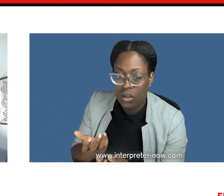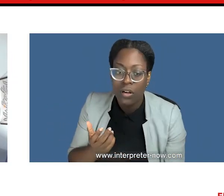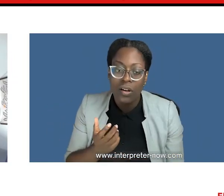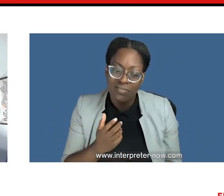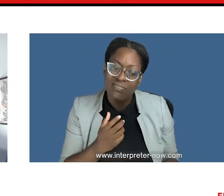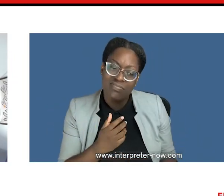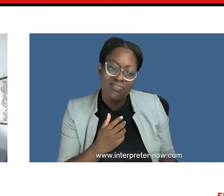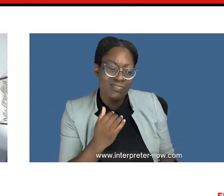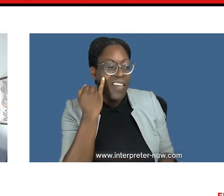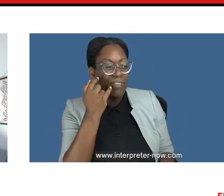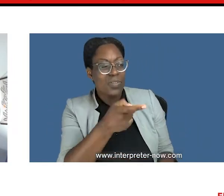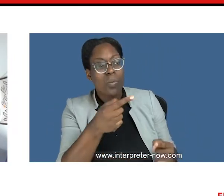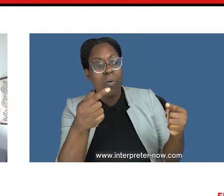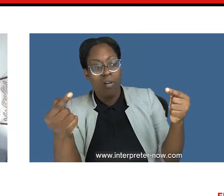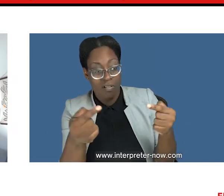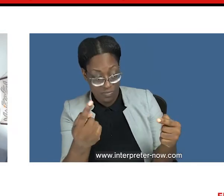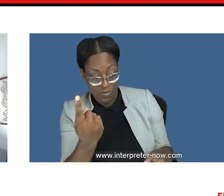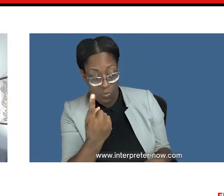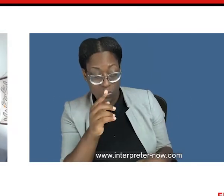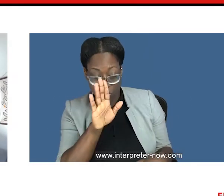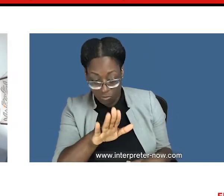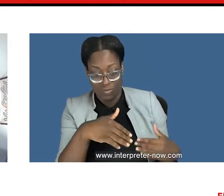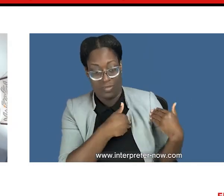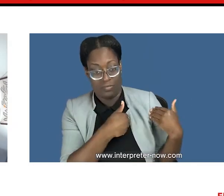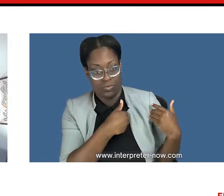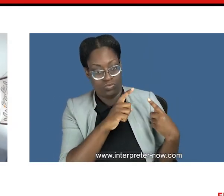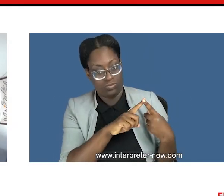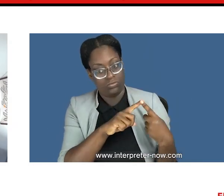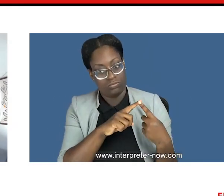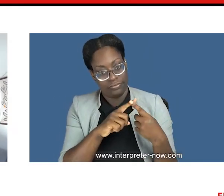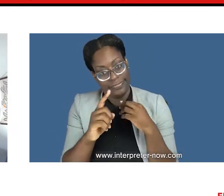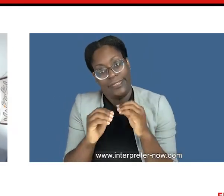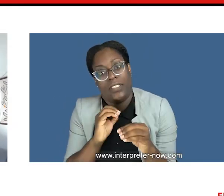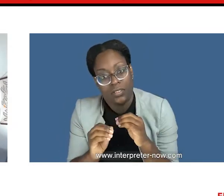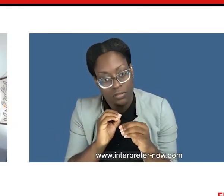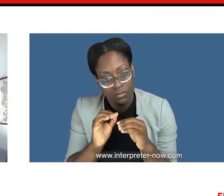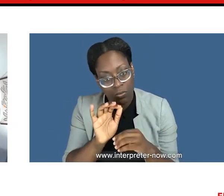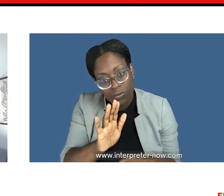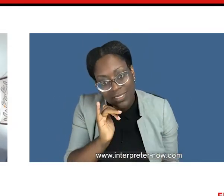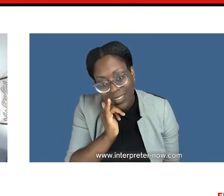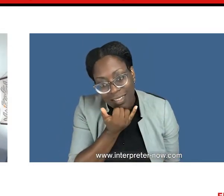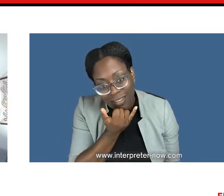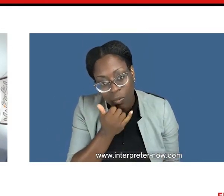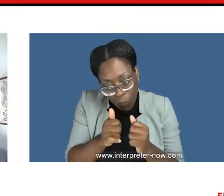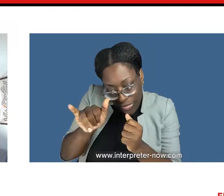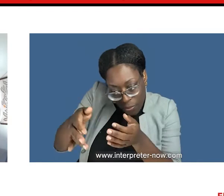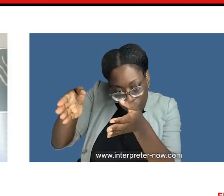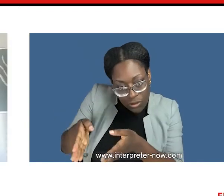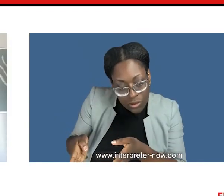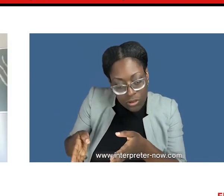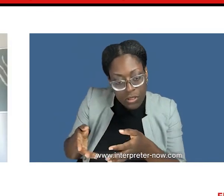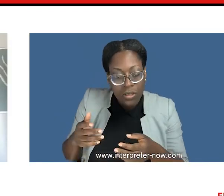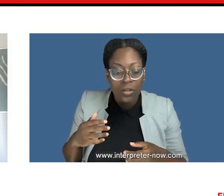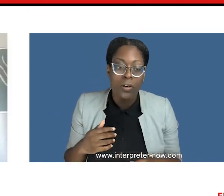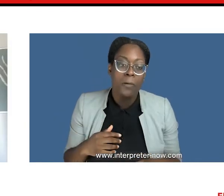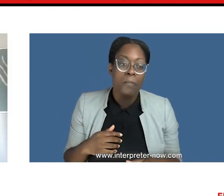harm somebody, it's your responsibility to apologize and correct that mistake and correct any impact from that mistake